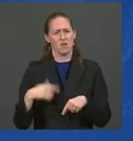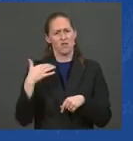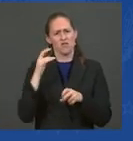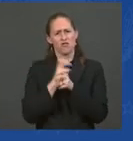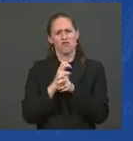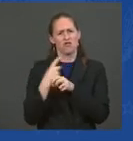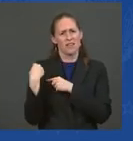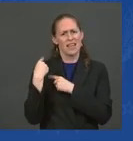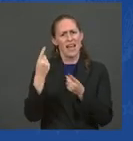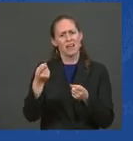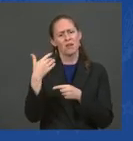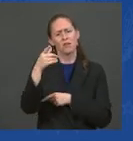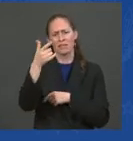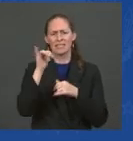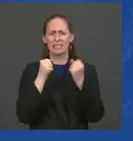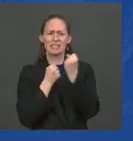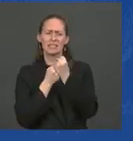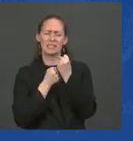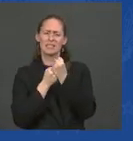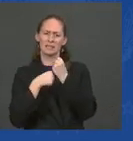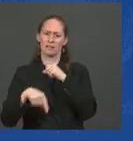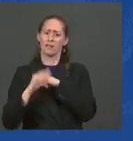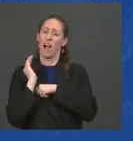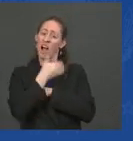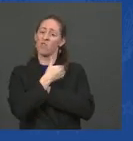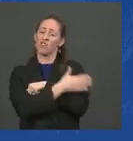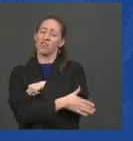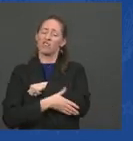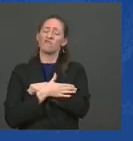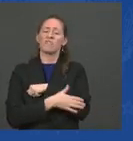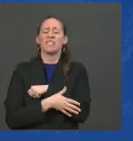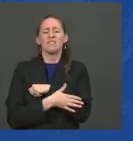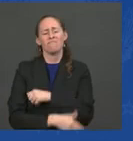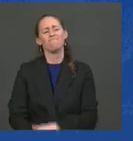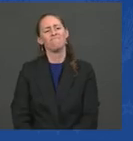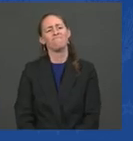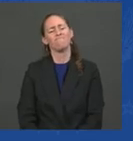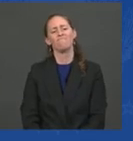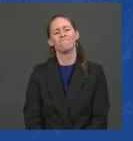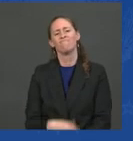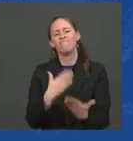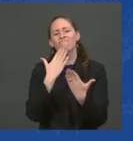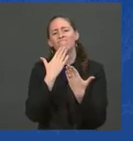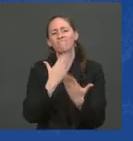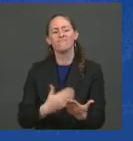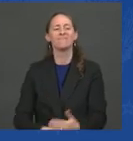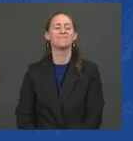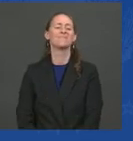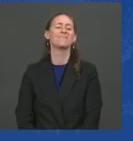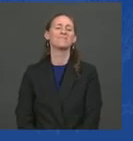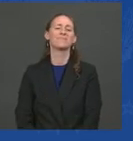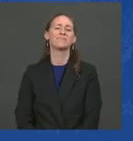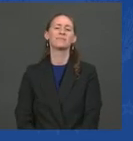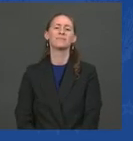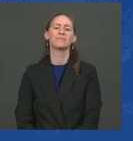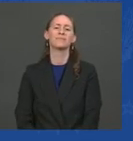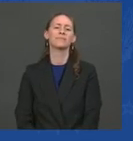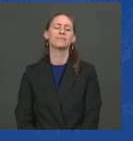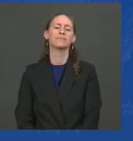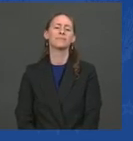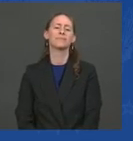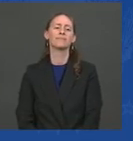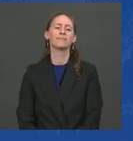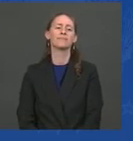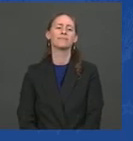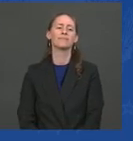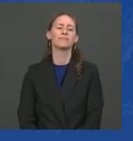country. So thank you, Governor, very, very much for all your help on this as well. I want to also remiss, if I'm not going to get down all of them because